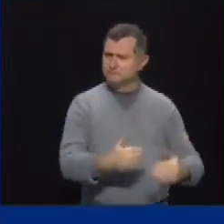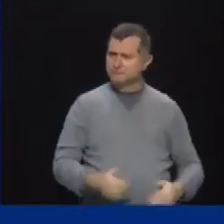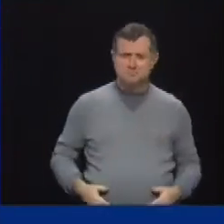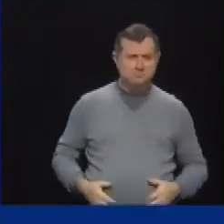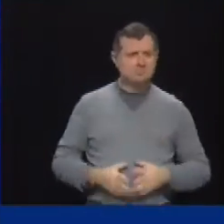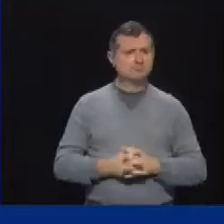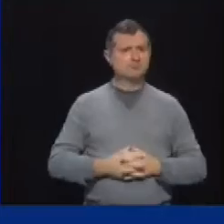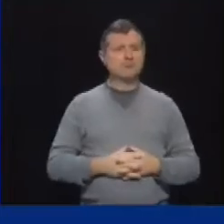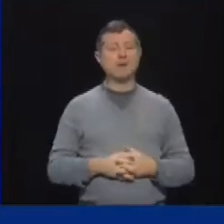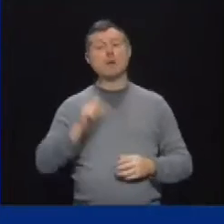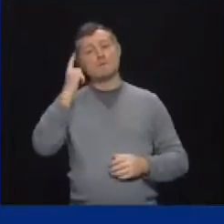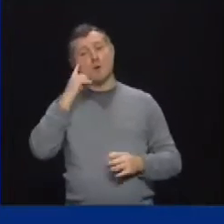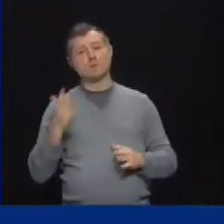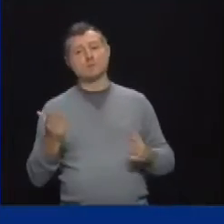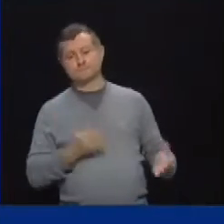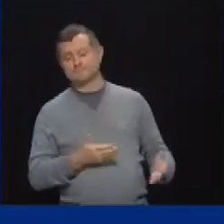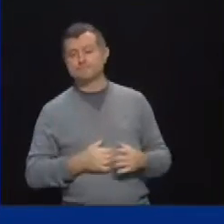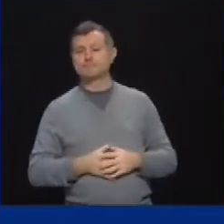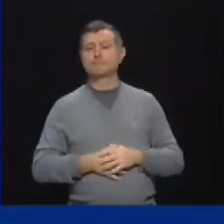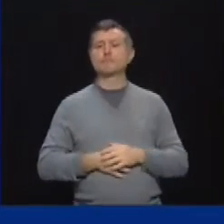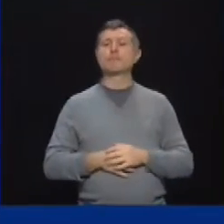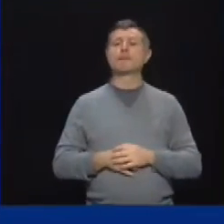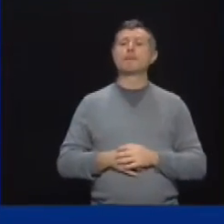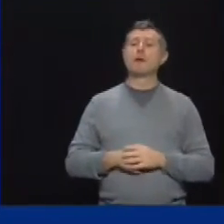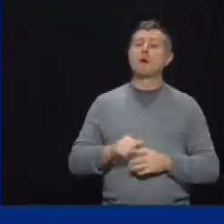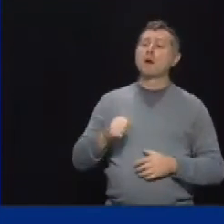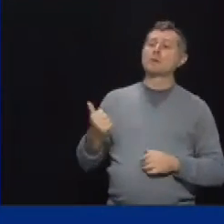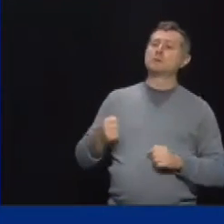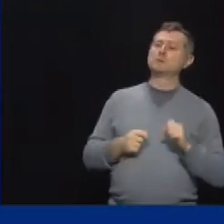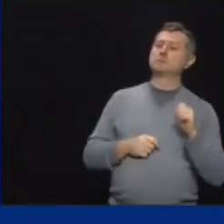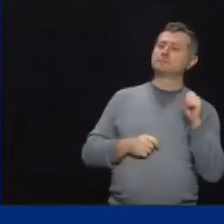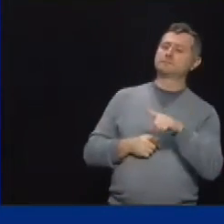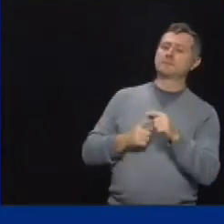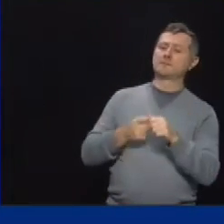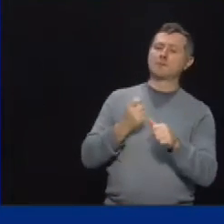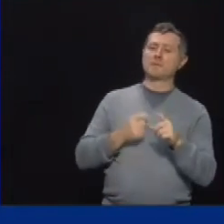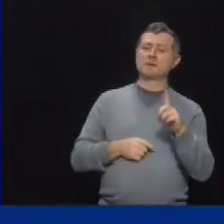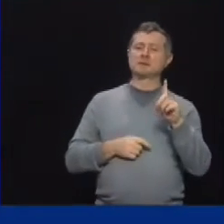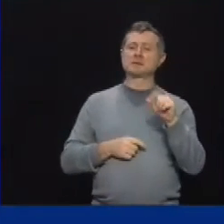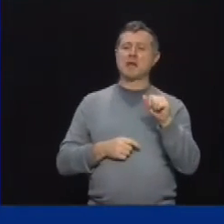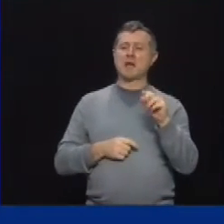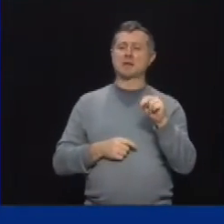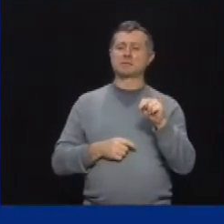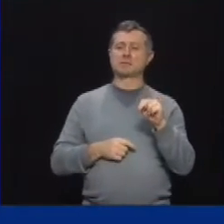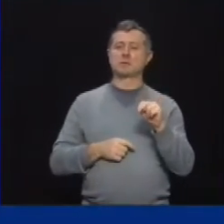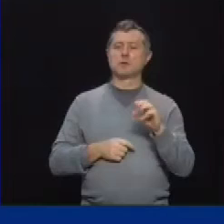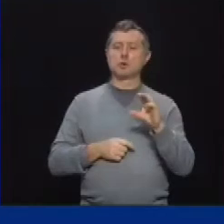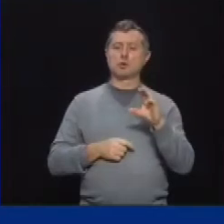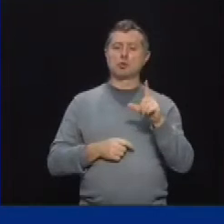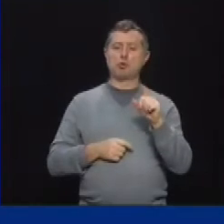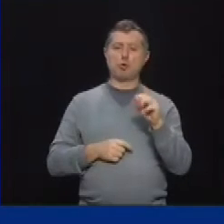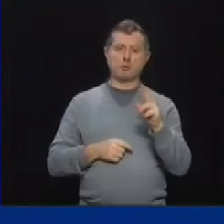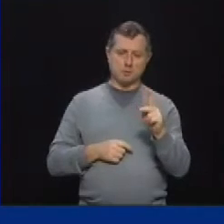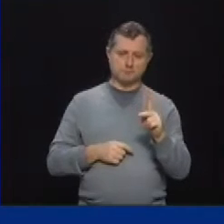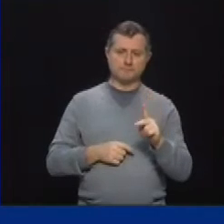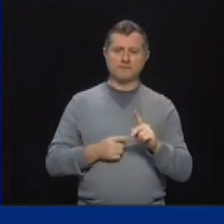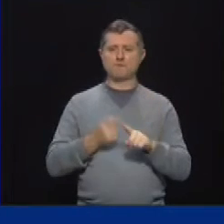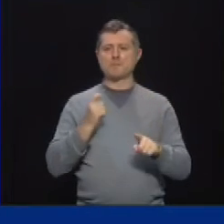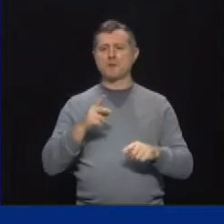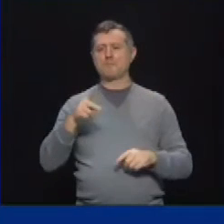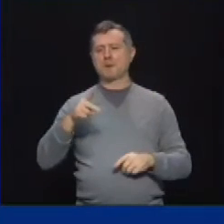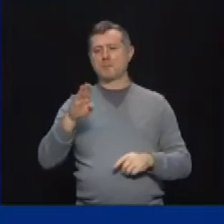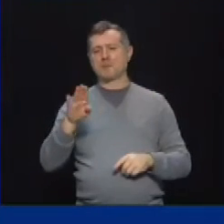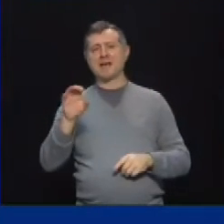Another call-in Governor, question? Your next question comes from Dan Clark of PBS. Hey, Dan. Hi, Governor. Can you